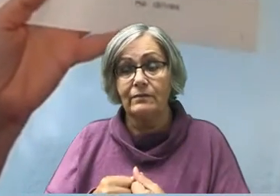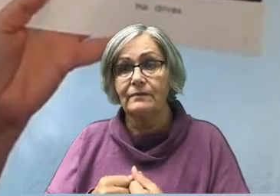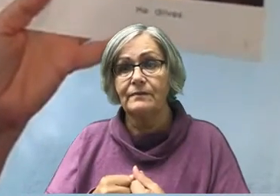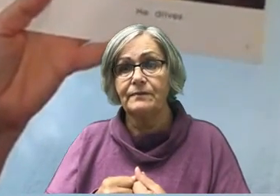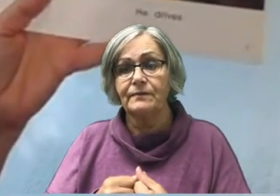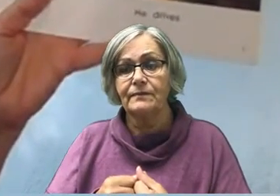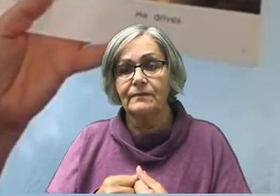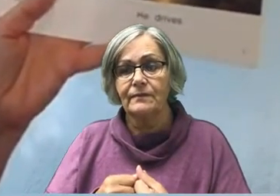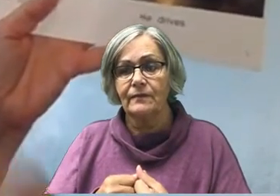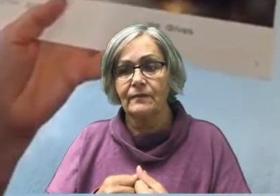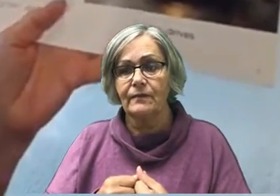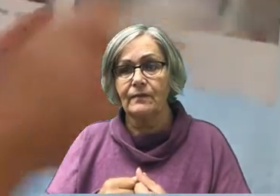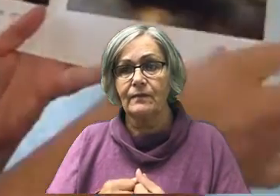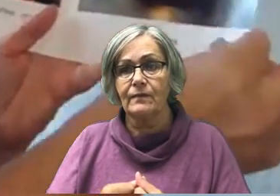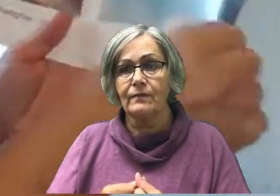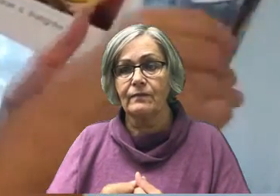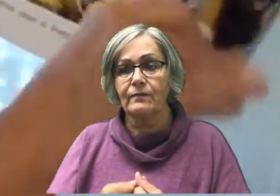firefighter does.